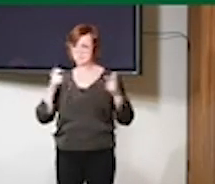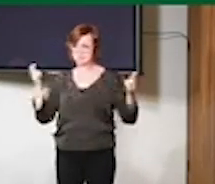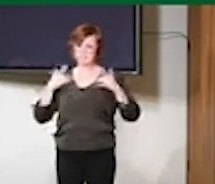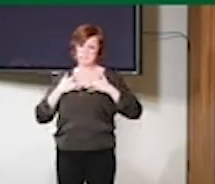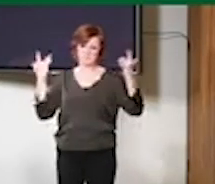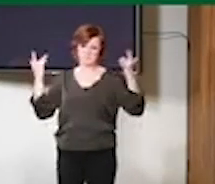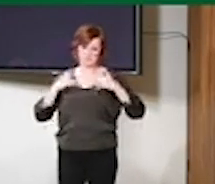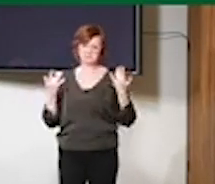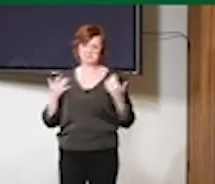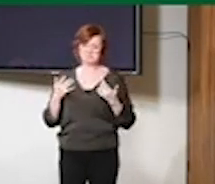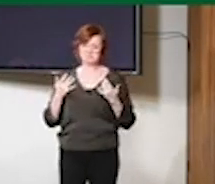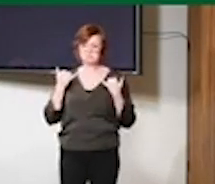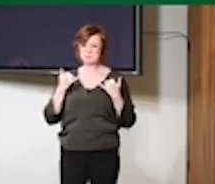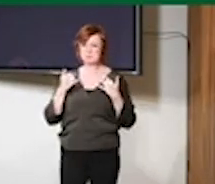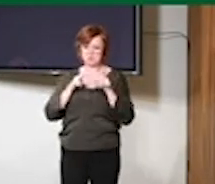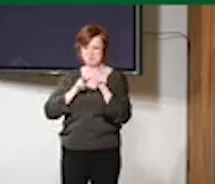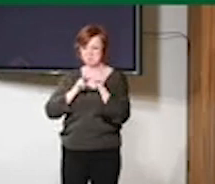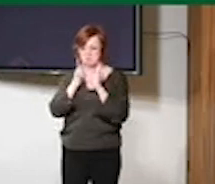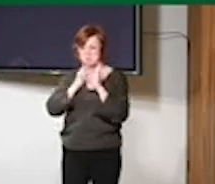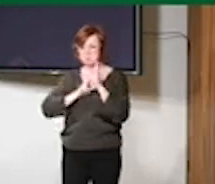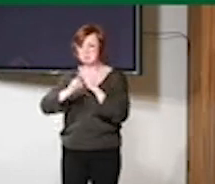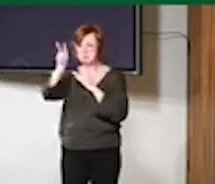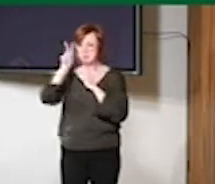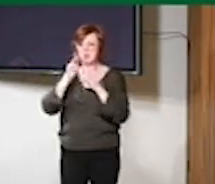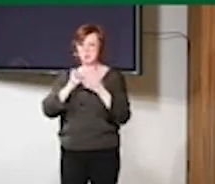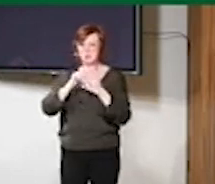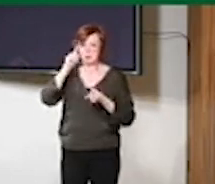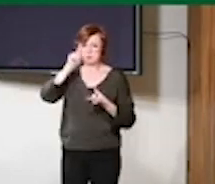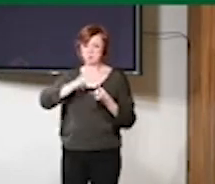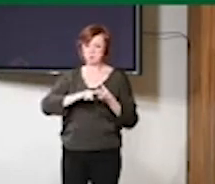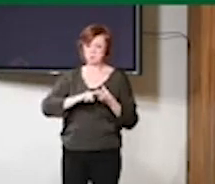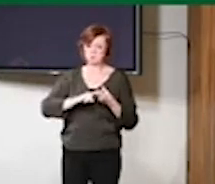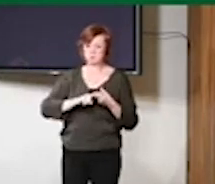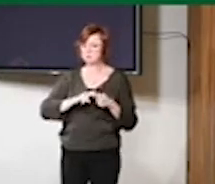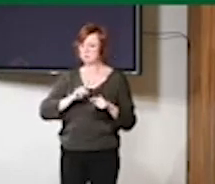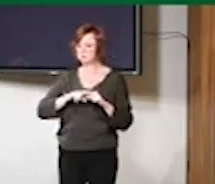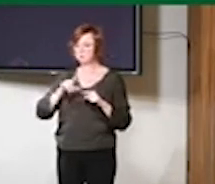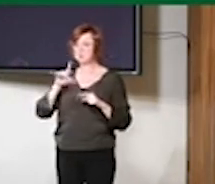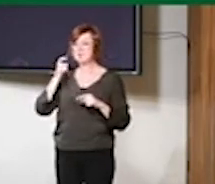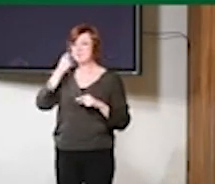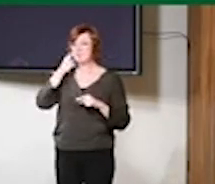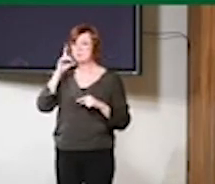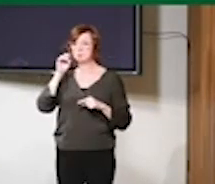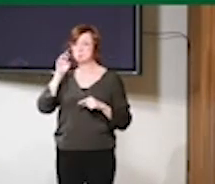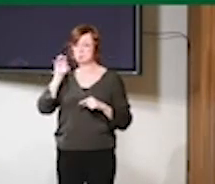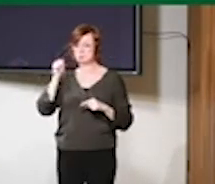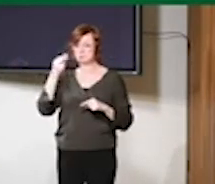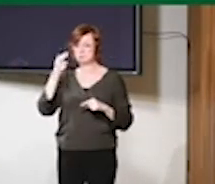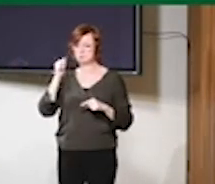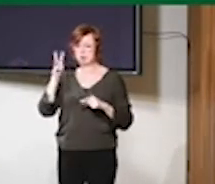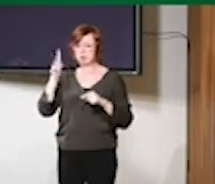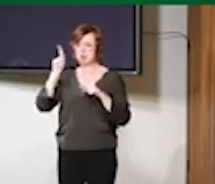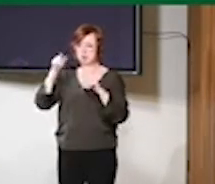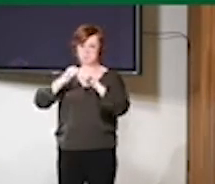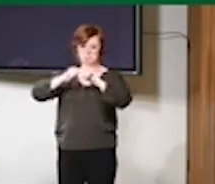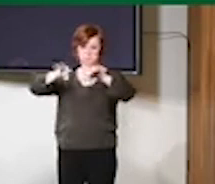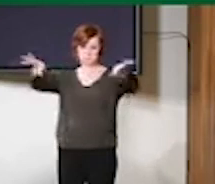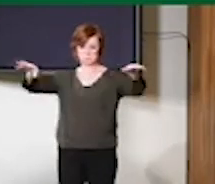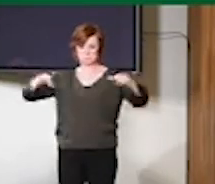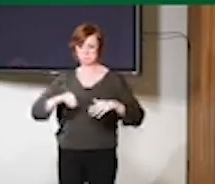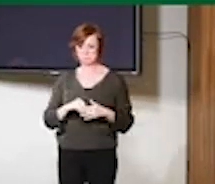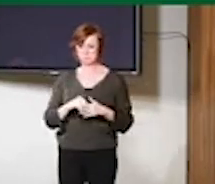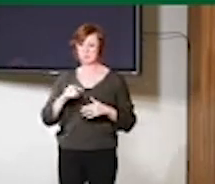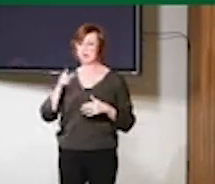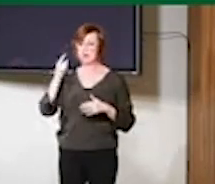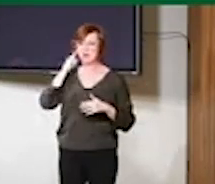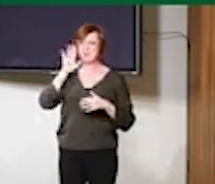of cases linked to any gatherings or mass events. But like Dr. Shaw sent, I think, a message out about all of us being the 13th